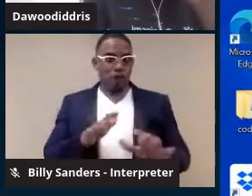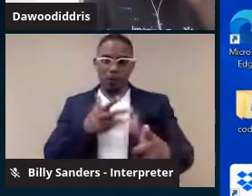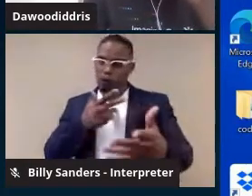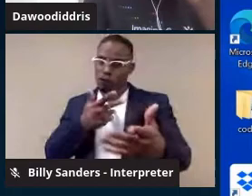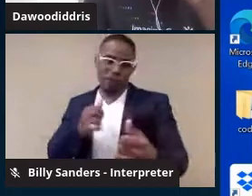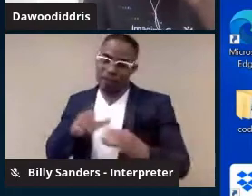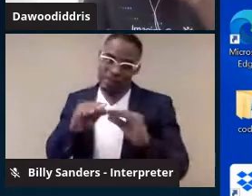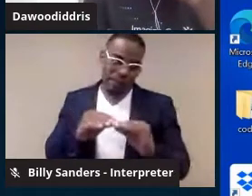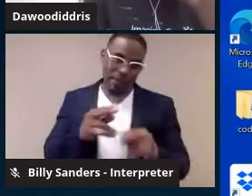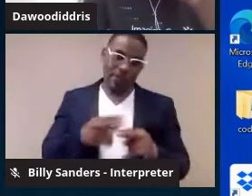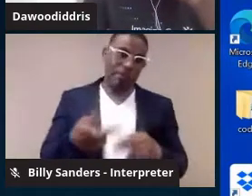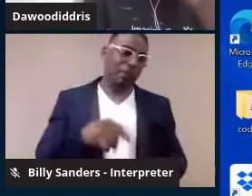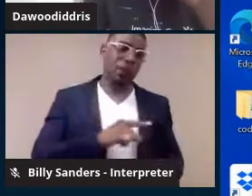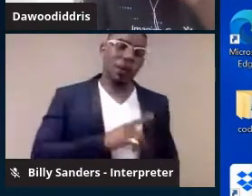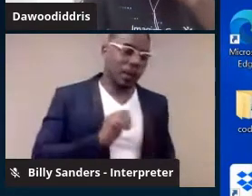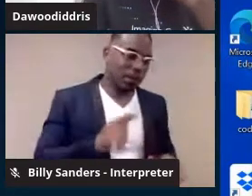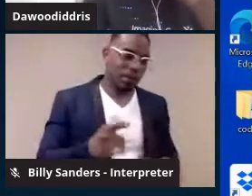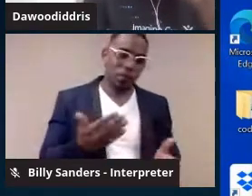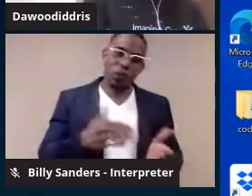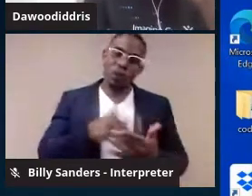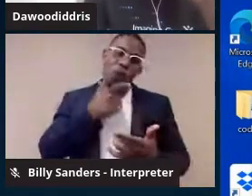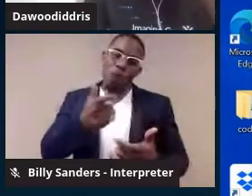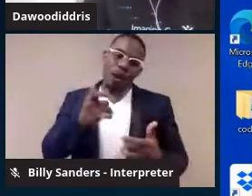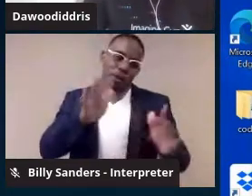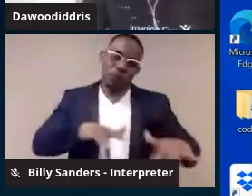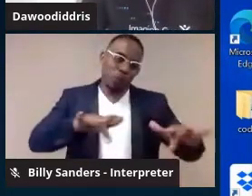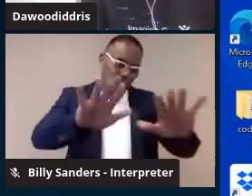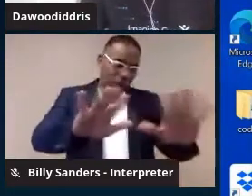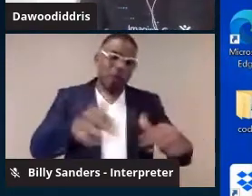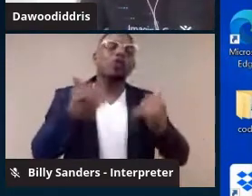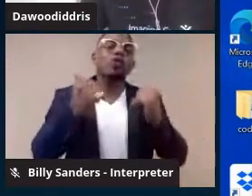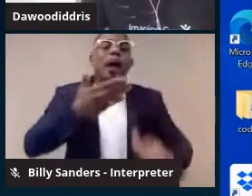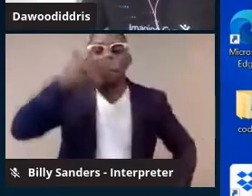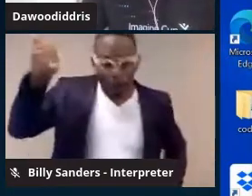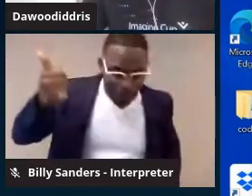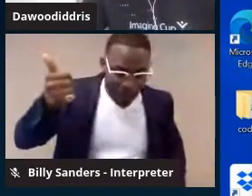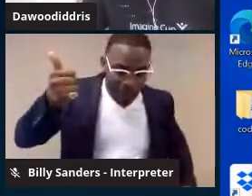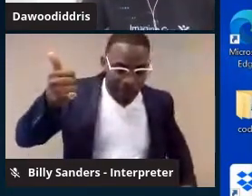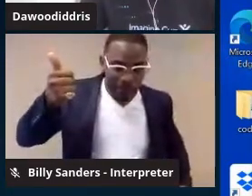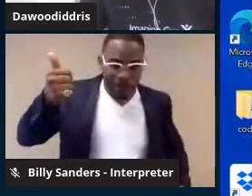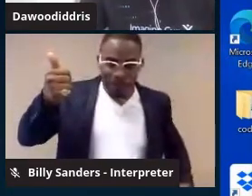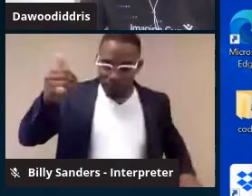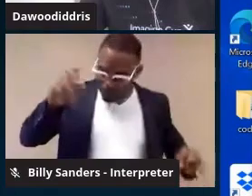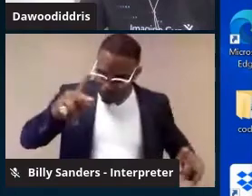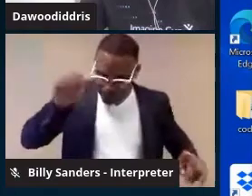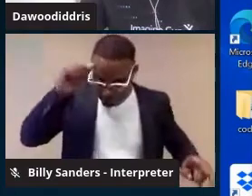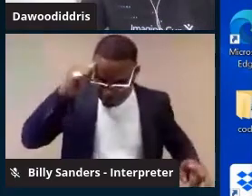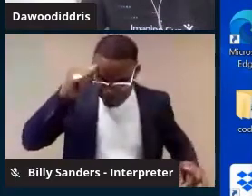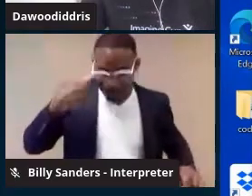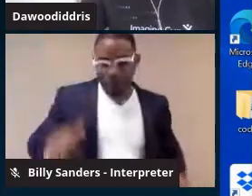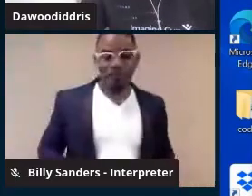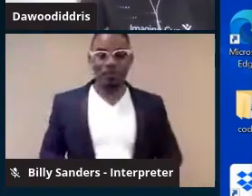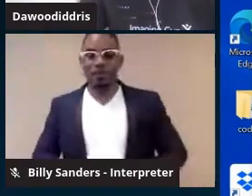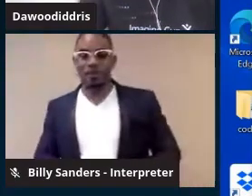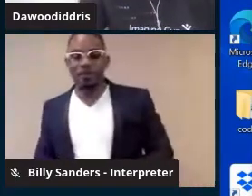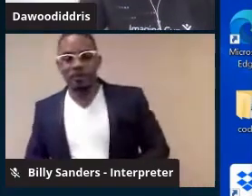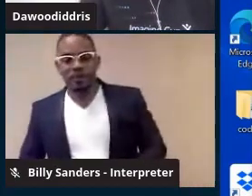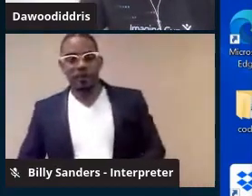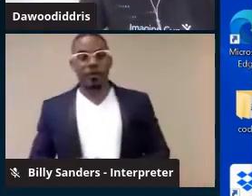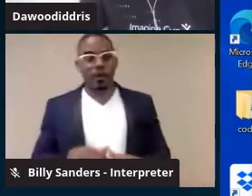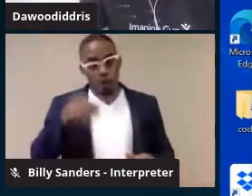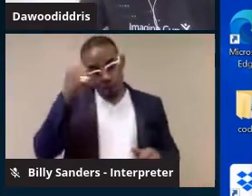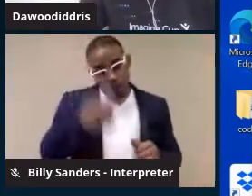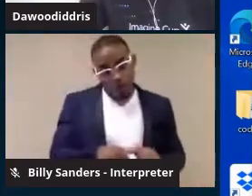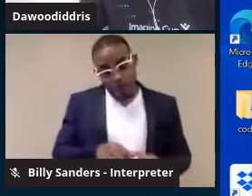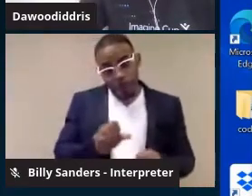session is recorded. You can rewatch it again, all right? But try your best to follow along, okay? I'm going to take it incremental step to